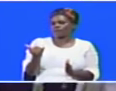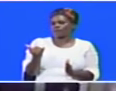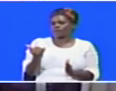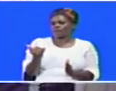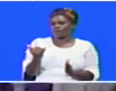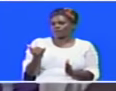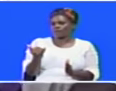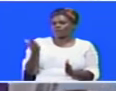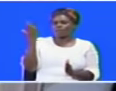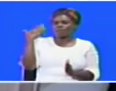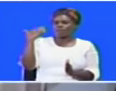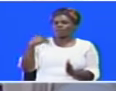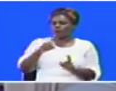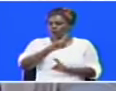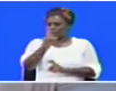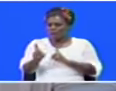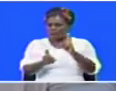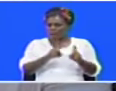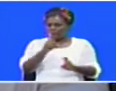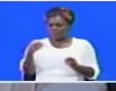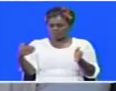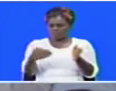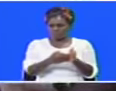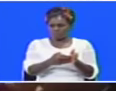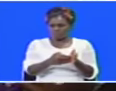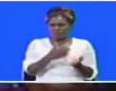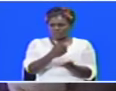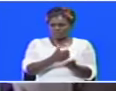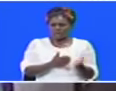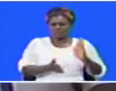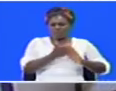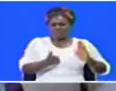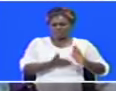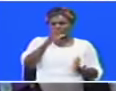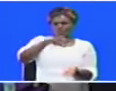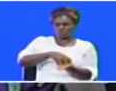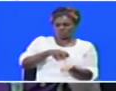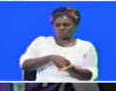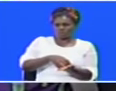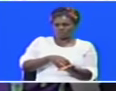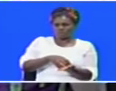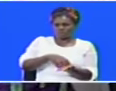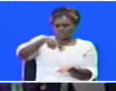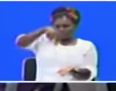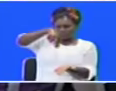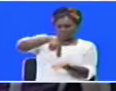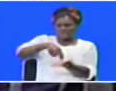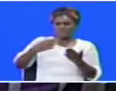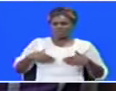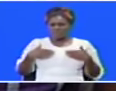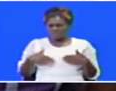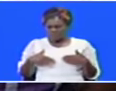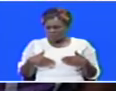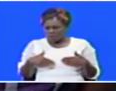our initially scheduled interview had to be interrupted by some urgent matters because, as you've said, aspirants are not taking